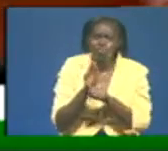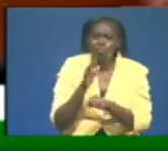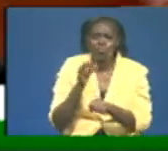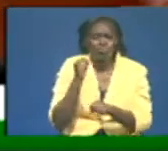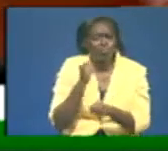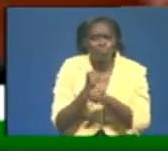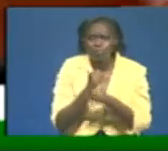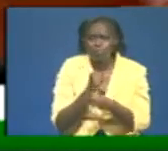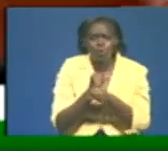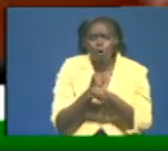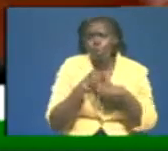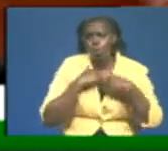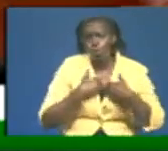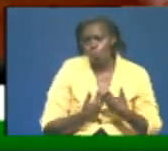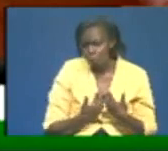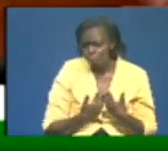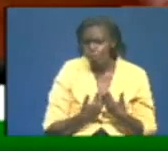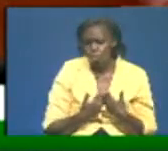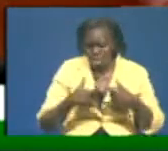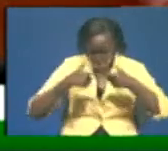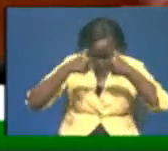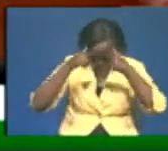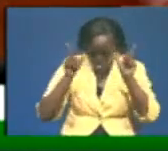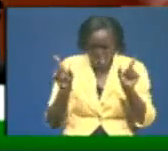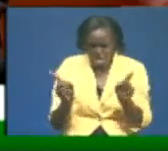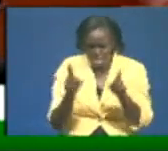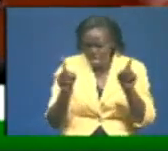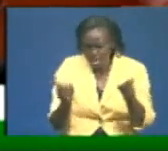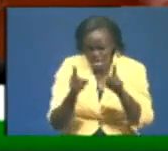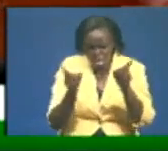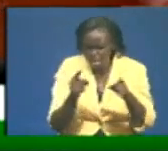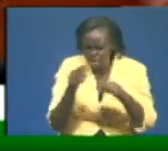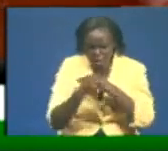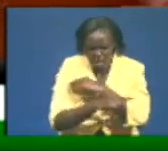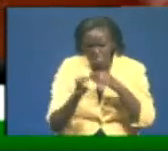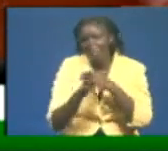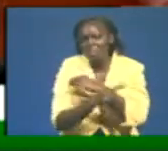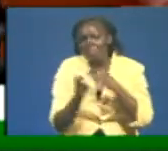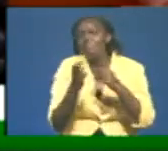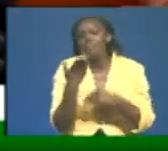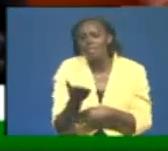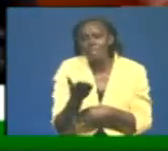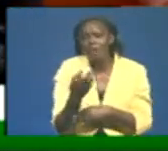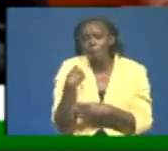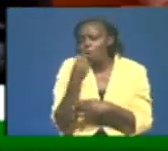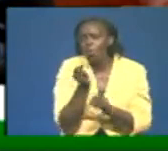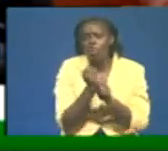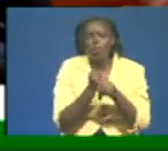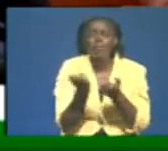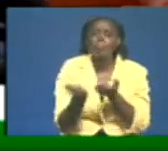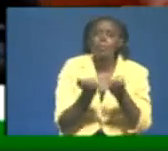occasions by cattle rustlers and other thugs who have decided to commercialize